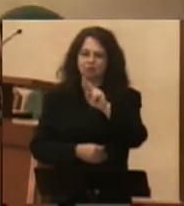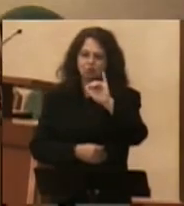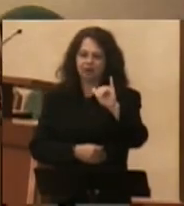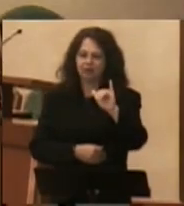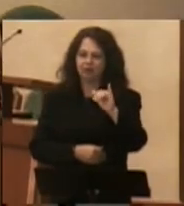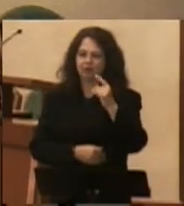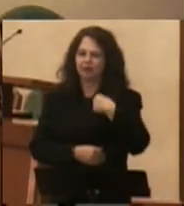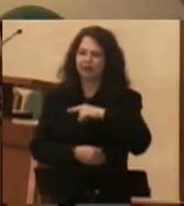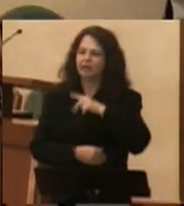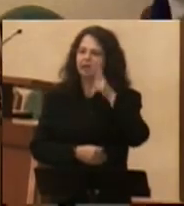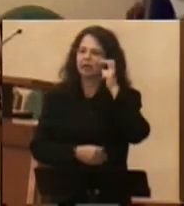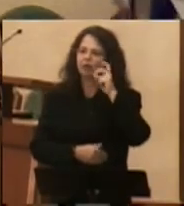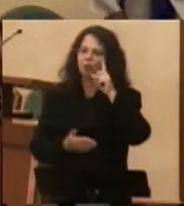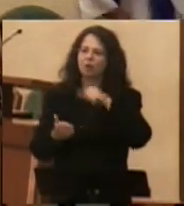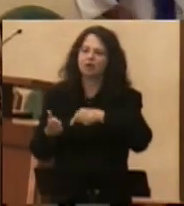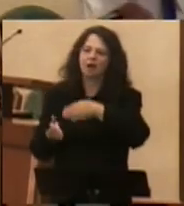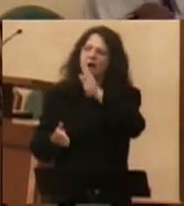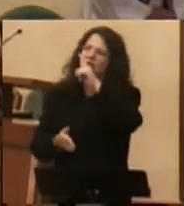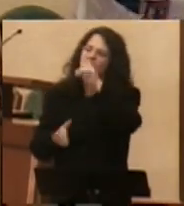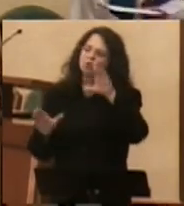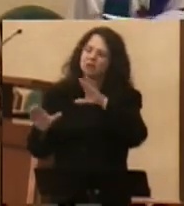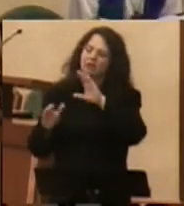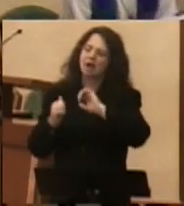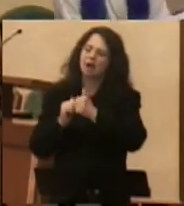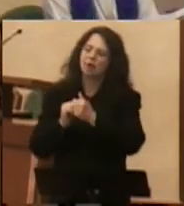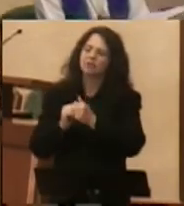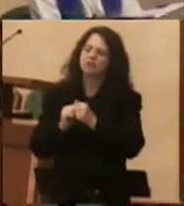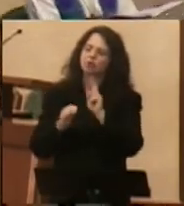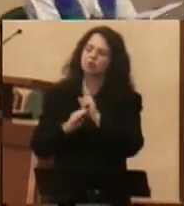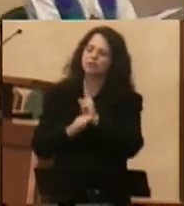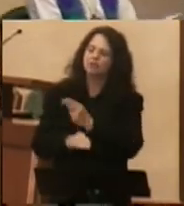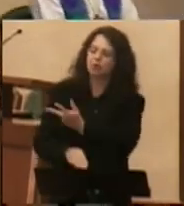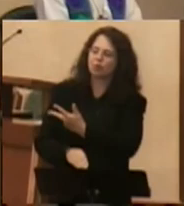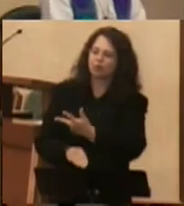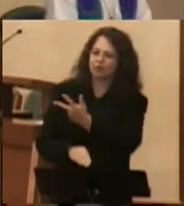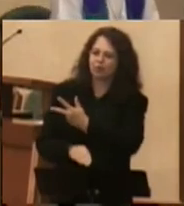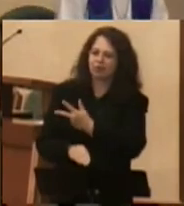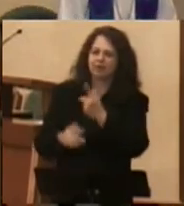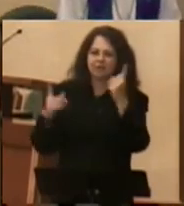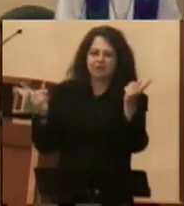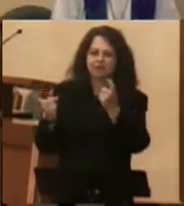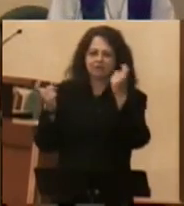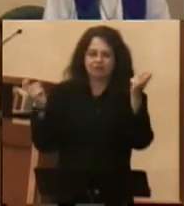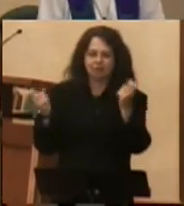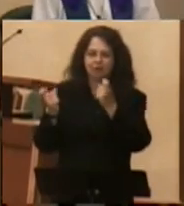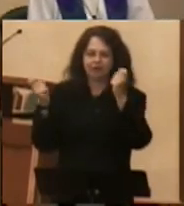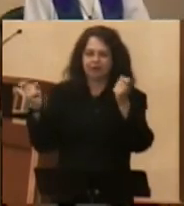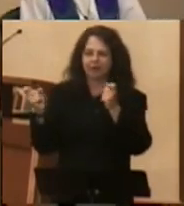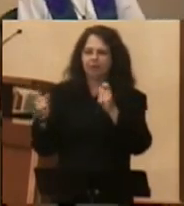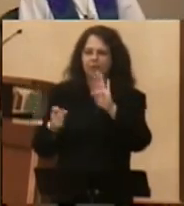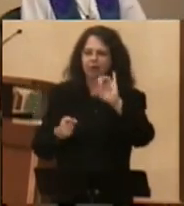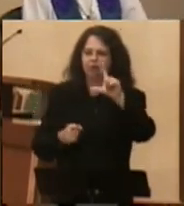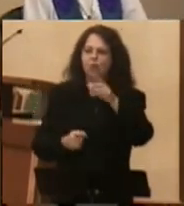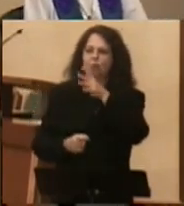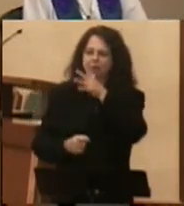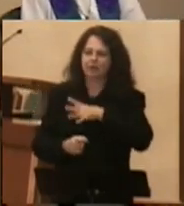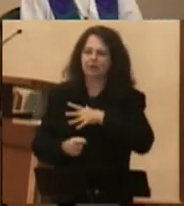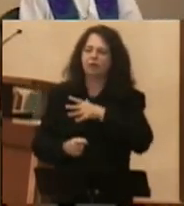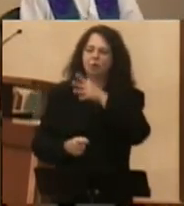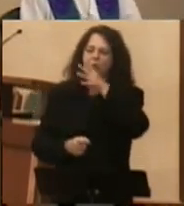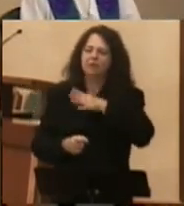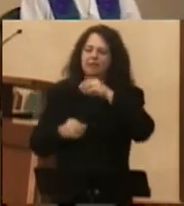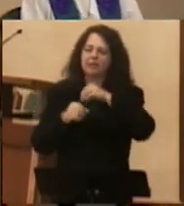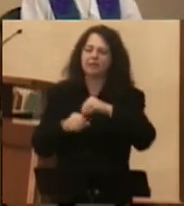to and how he's using you in celebrating Bethel Women and the women of the ELCA.